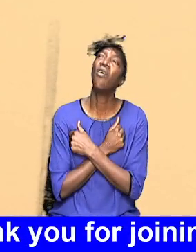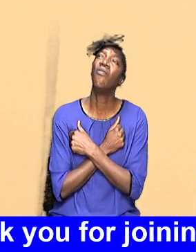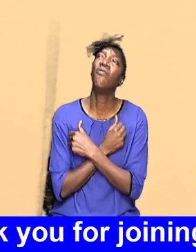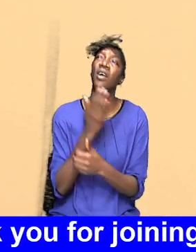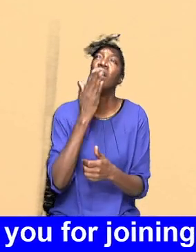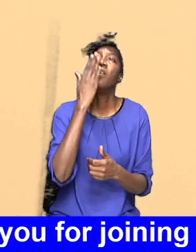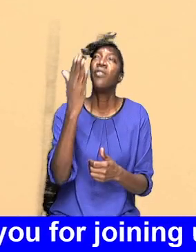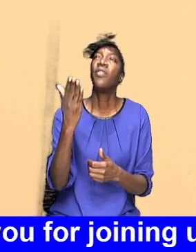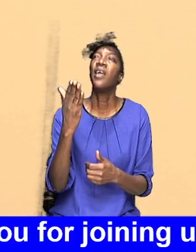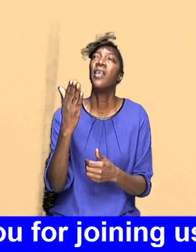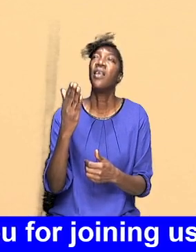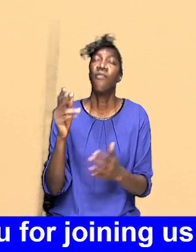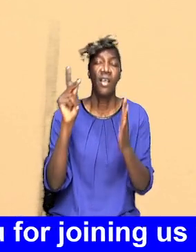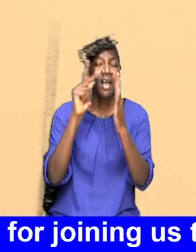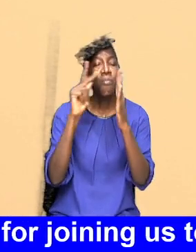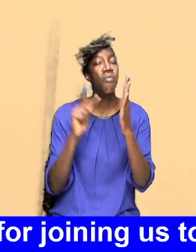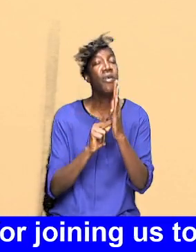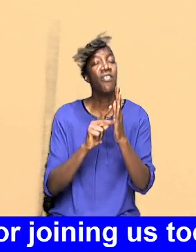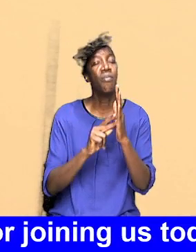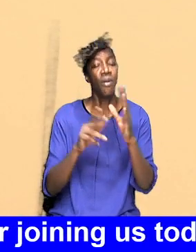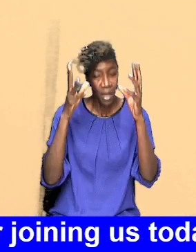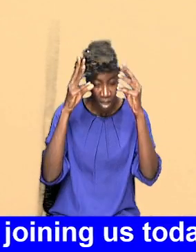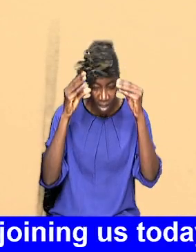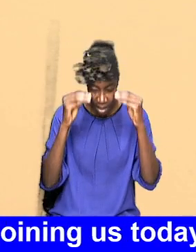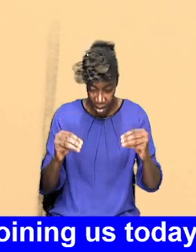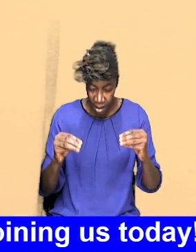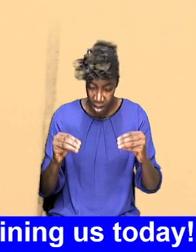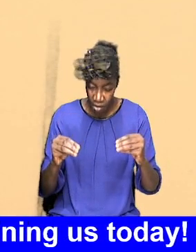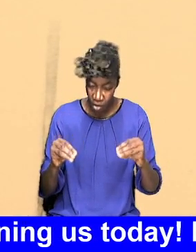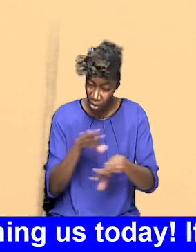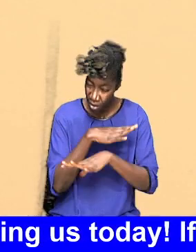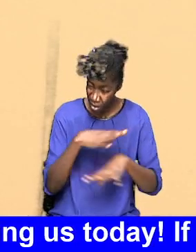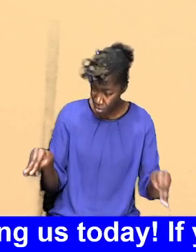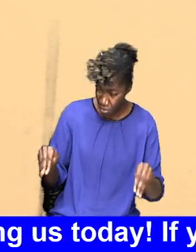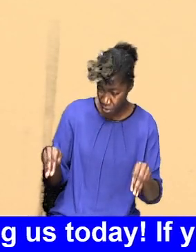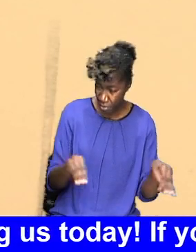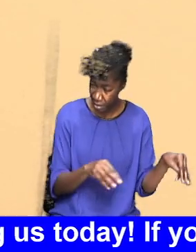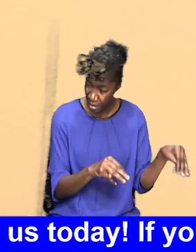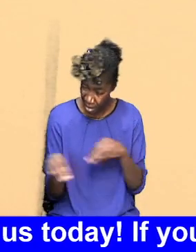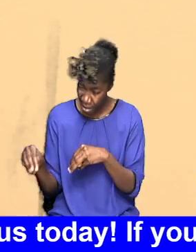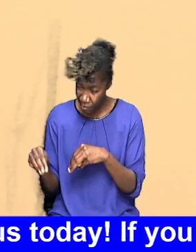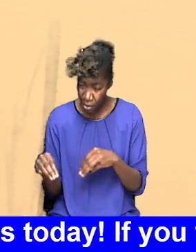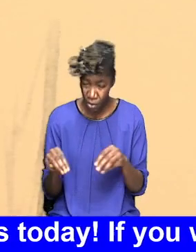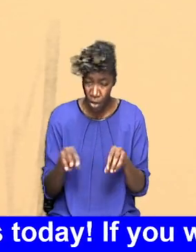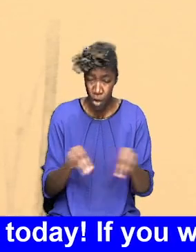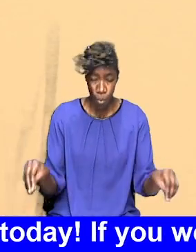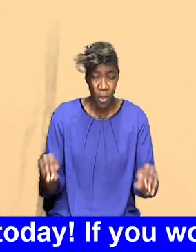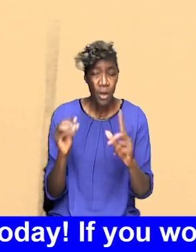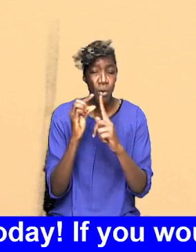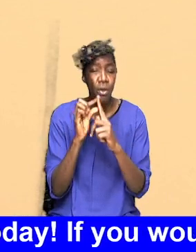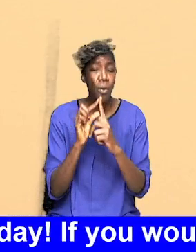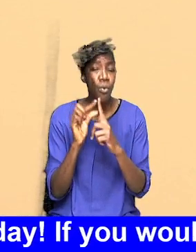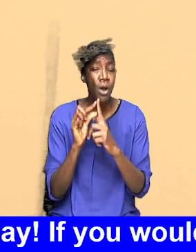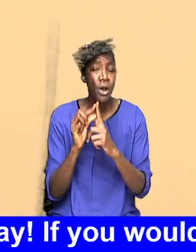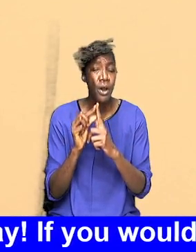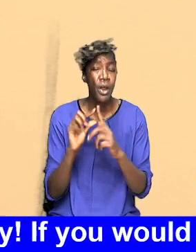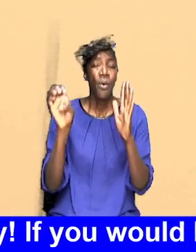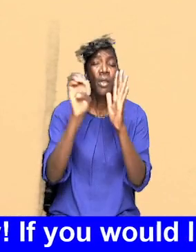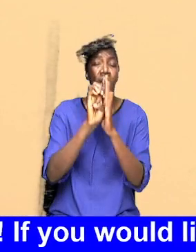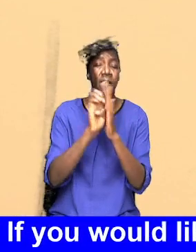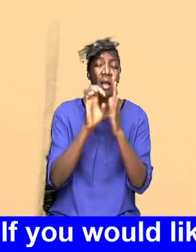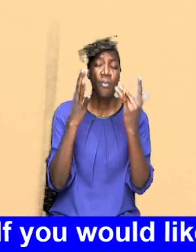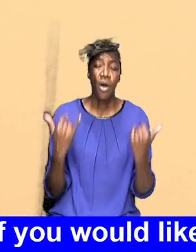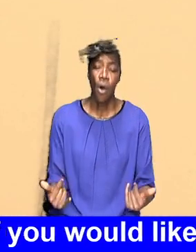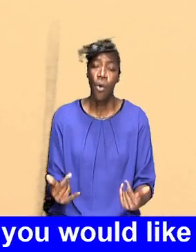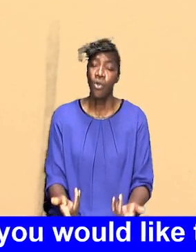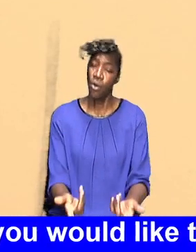We thank you for your principles that you teach us in Scripture. You did not just leave us, amen, without a word. You did not just leave us without examples of how to